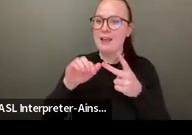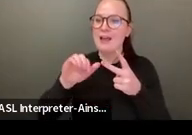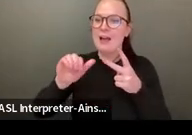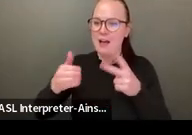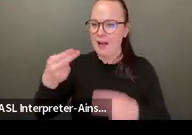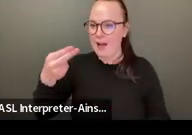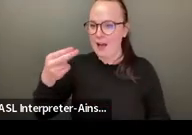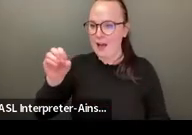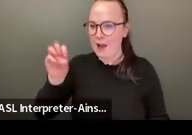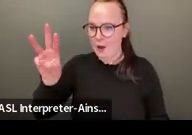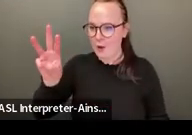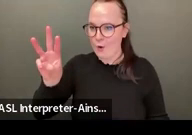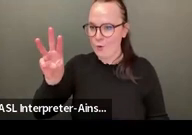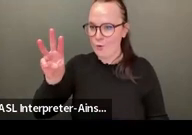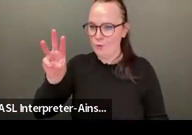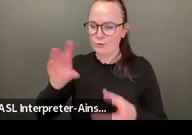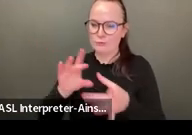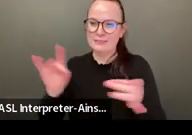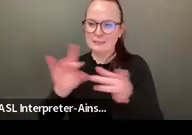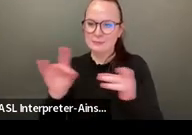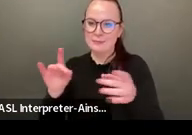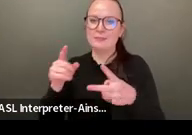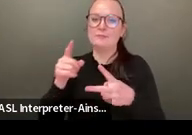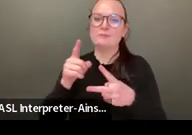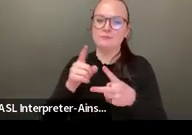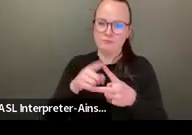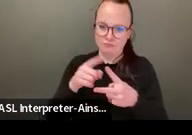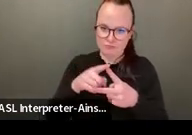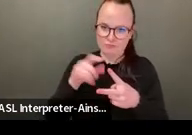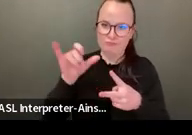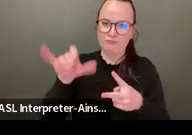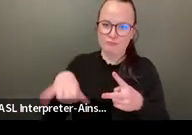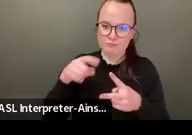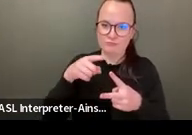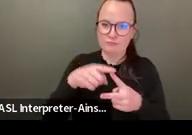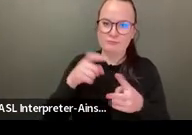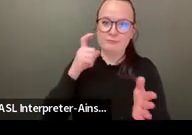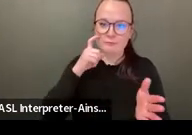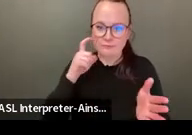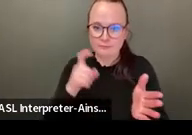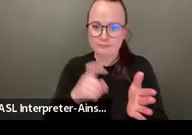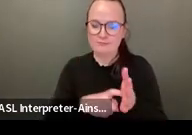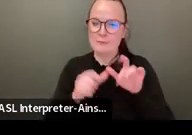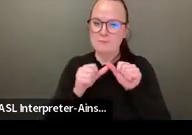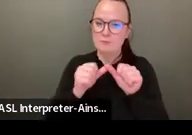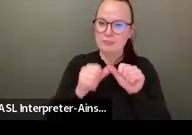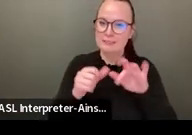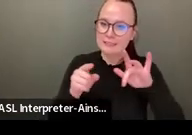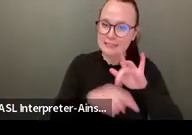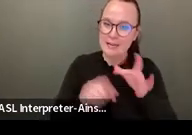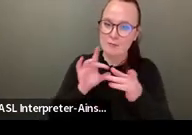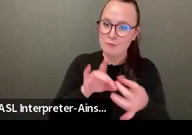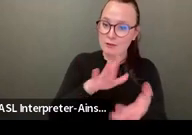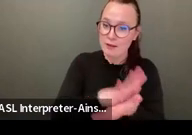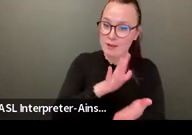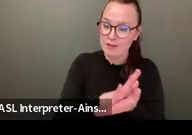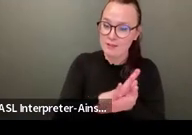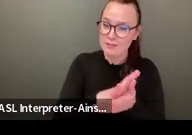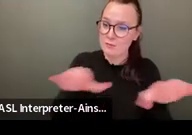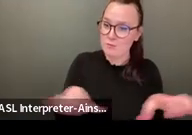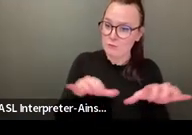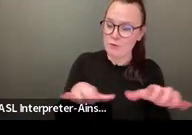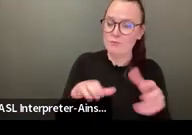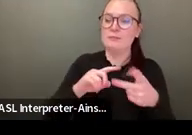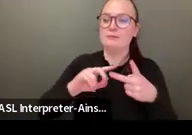the first part being identification of the distinctly measurable and persistent gap in academics. And then the second, how does